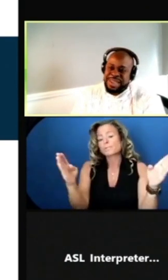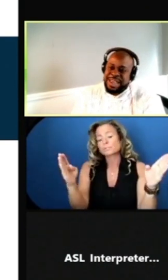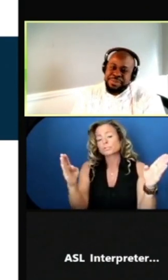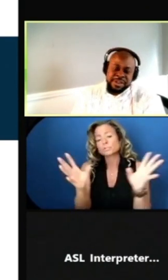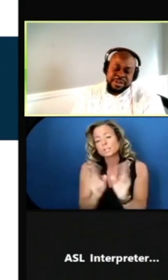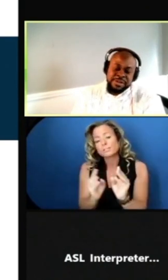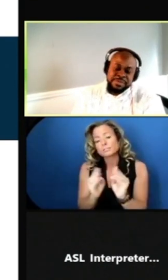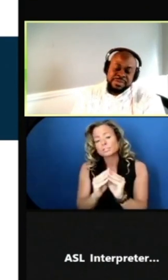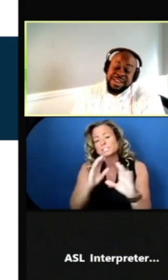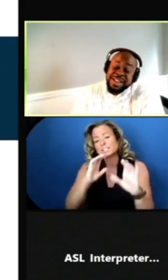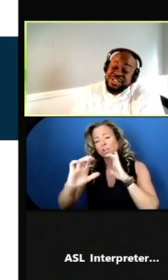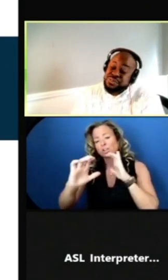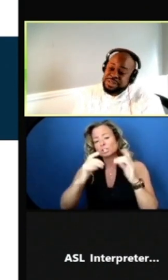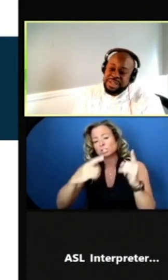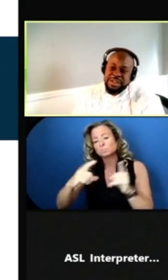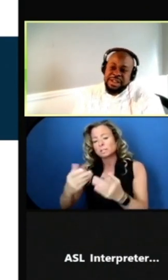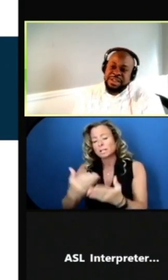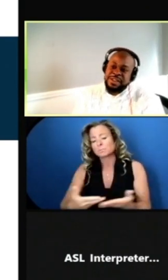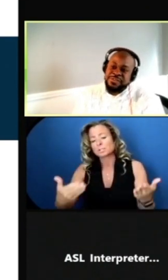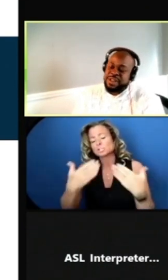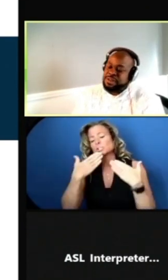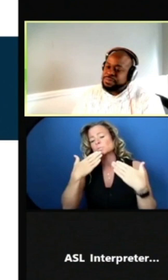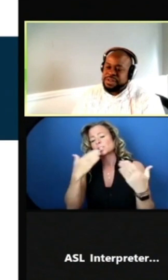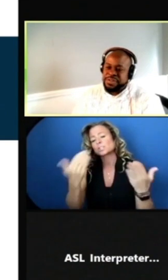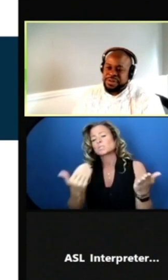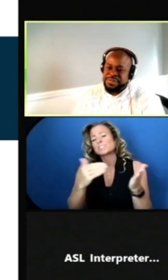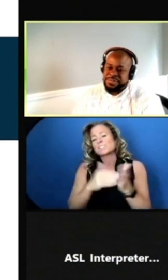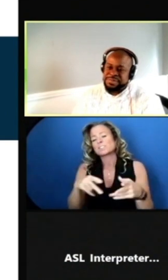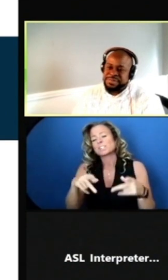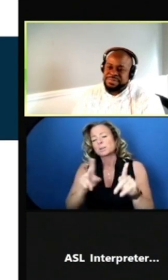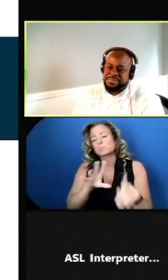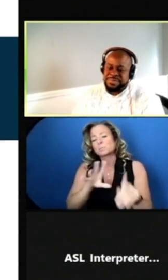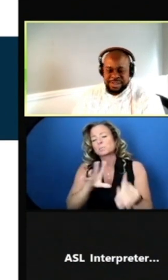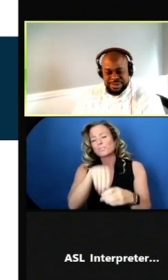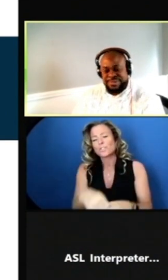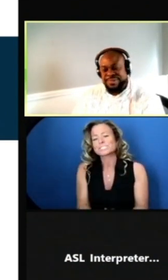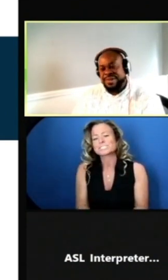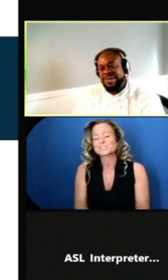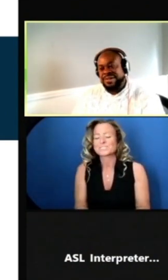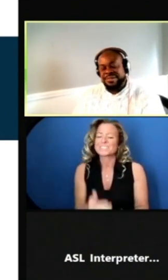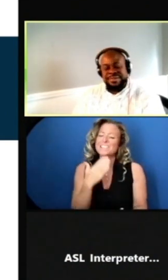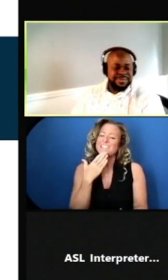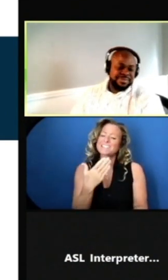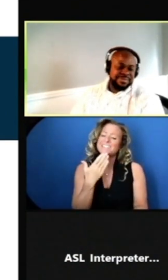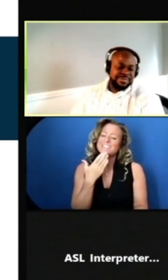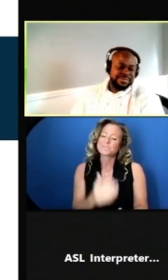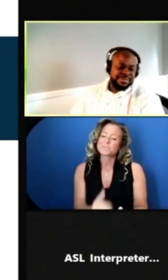that are going to be happening here. And I just want to thank y'all again for letting me be involved. Thank you.